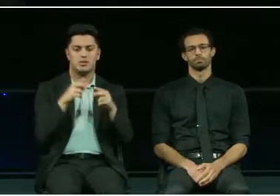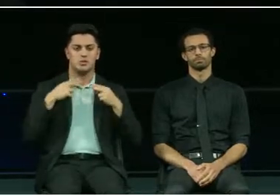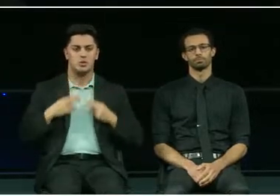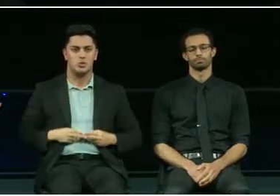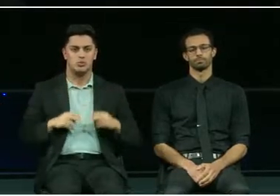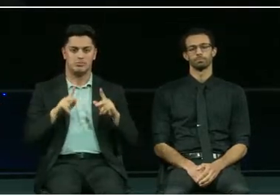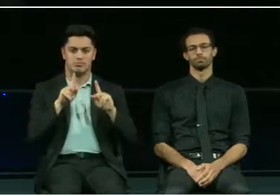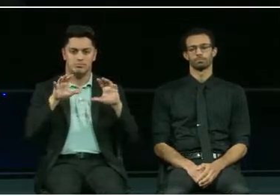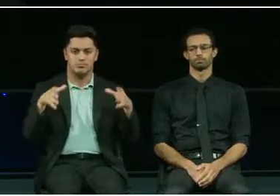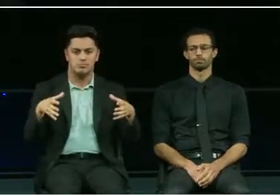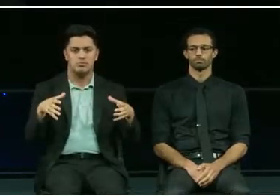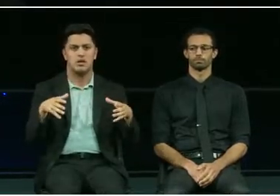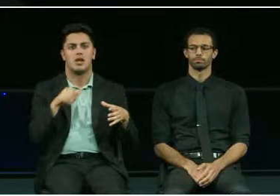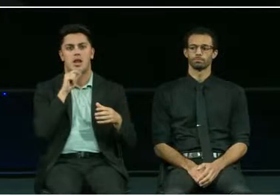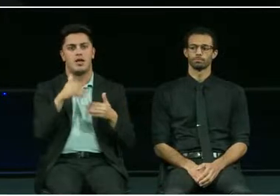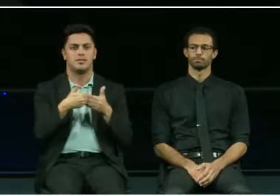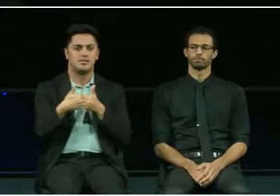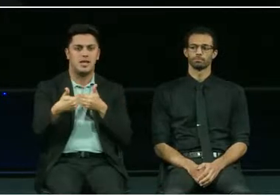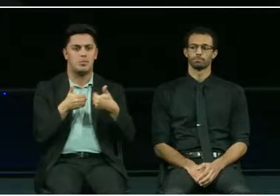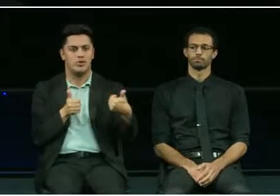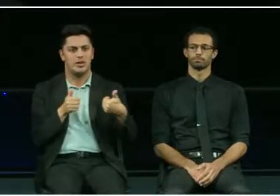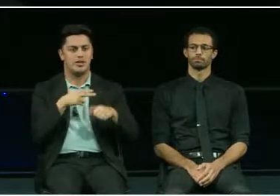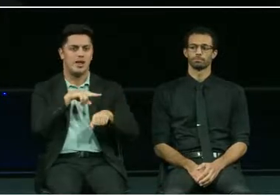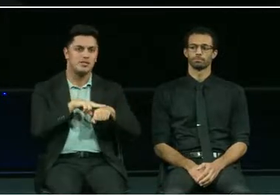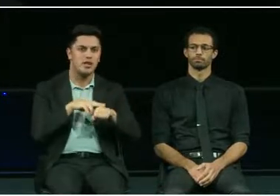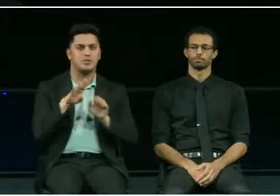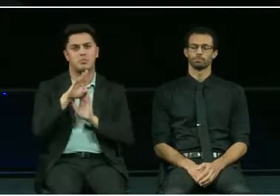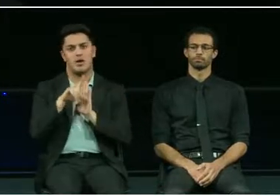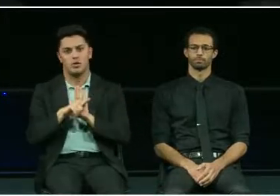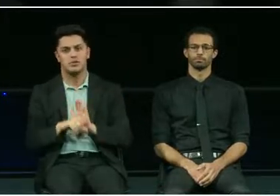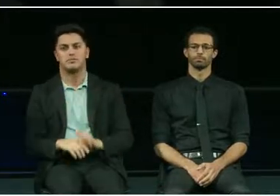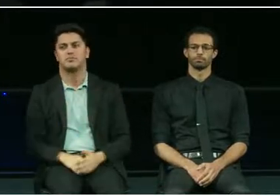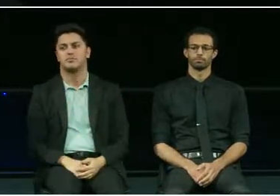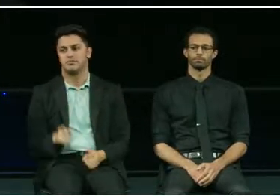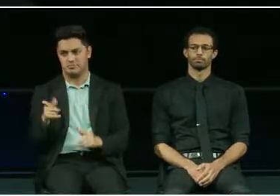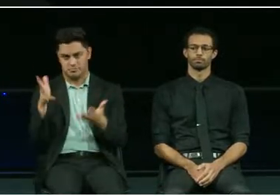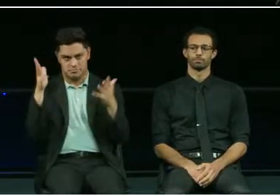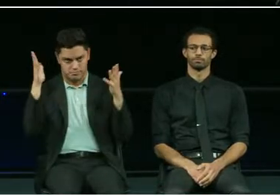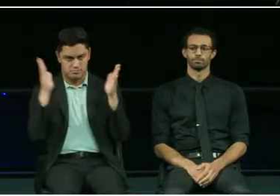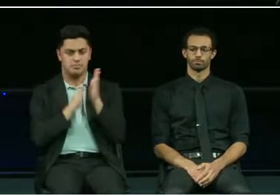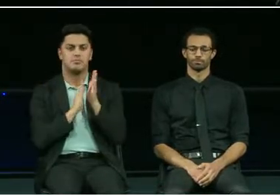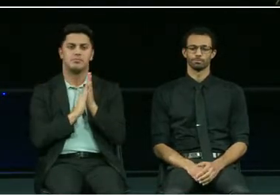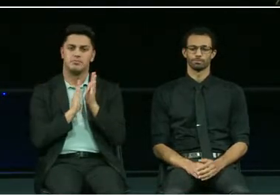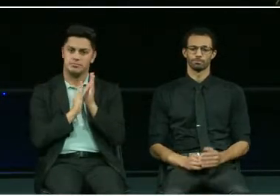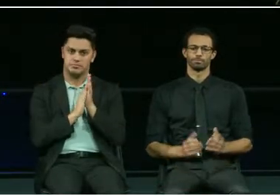just separate nationalities or separate countries.